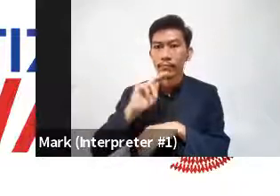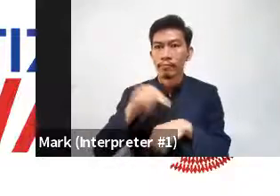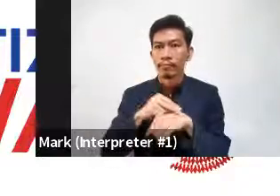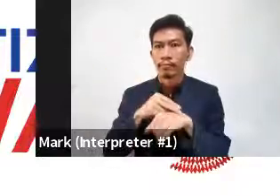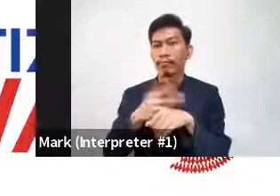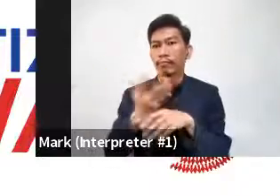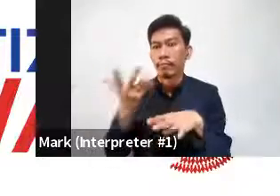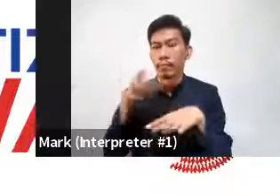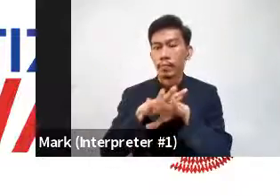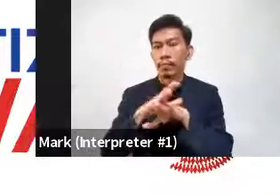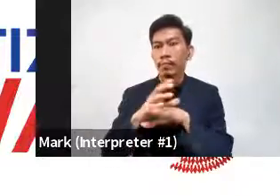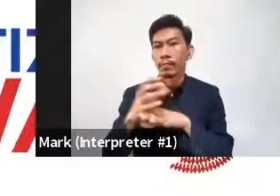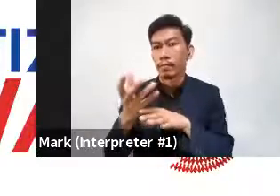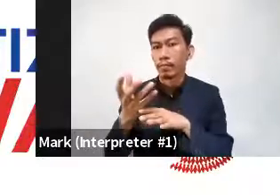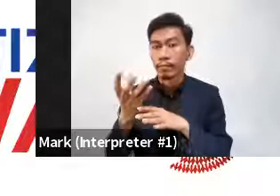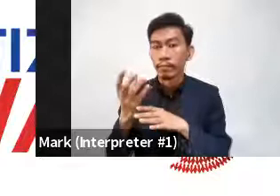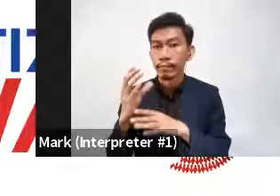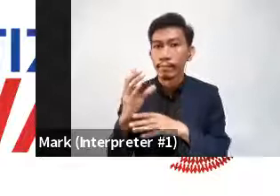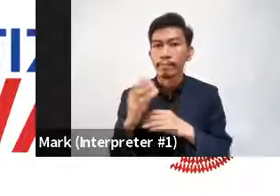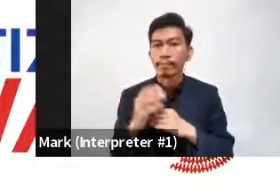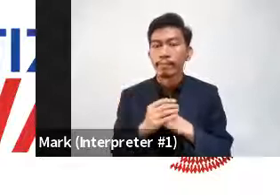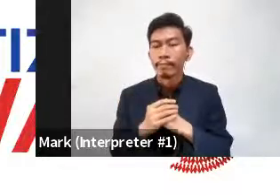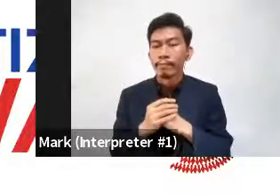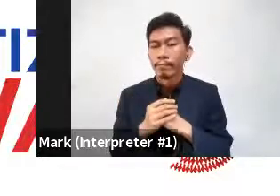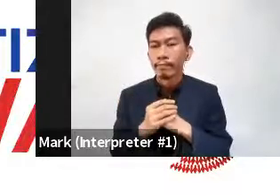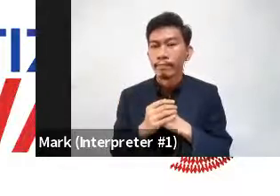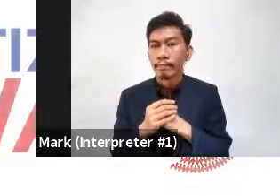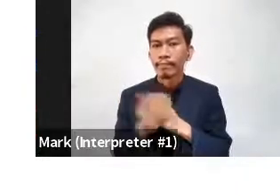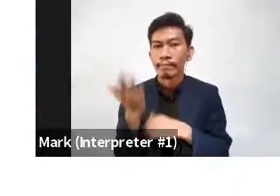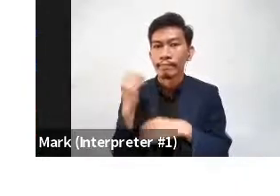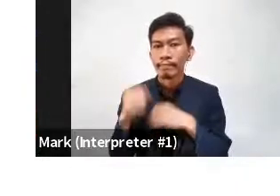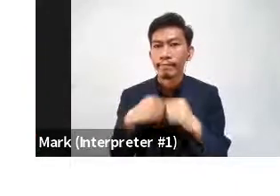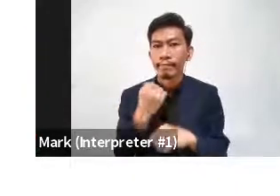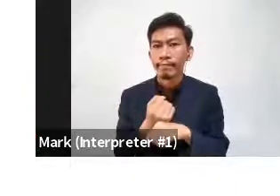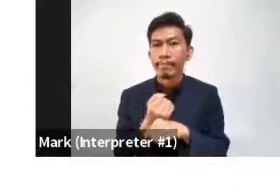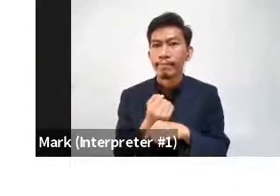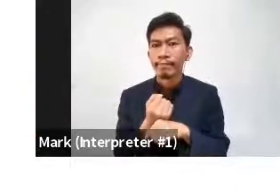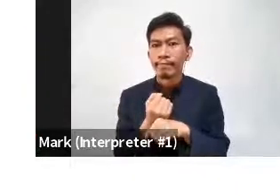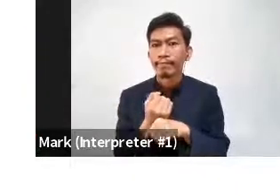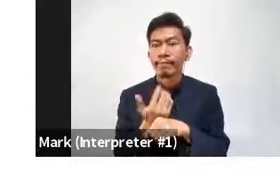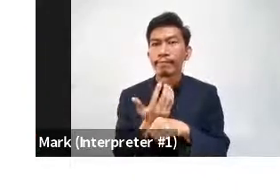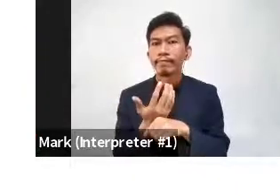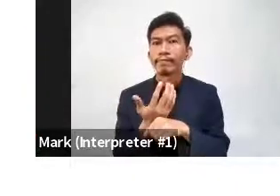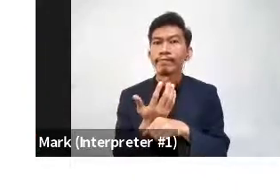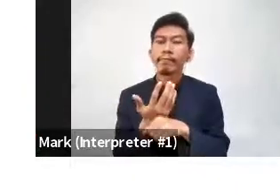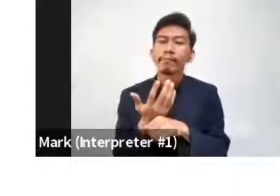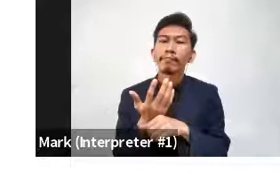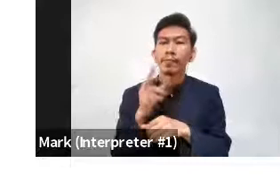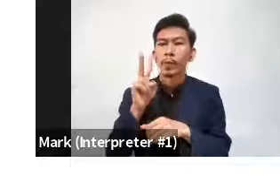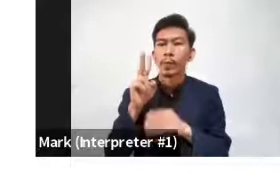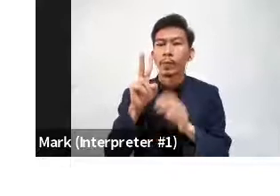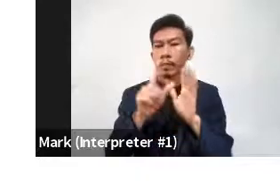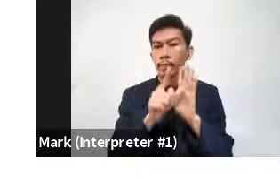Act. I remember last year, these two laws were passed in the